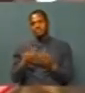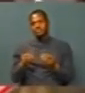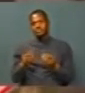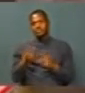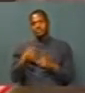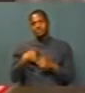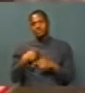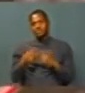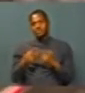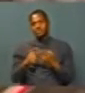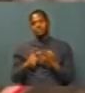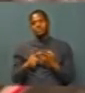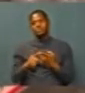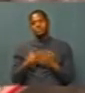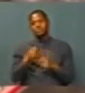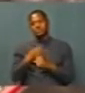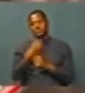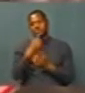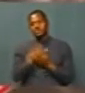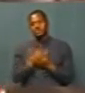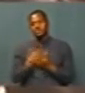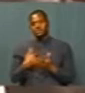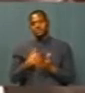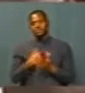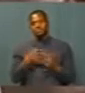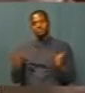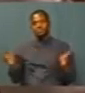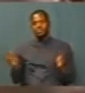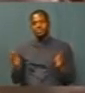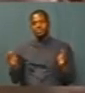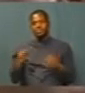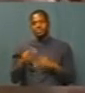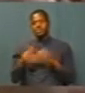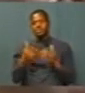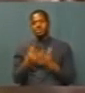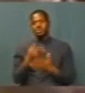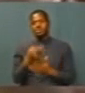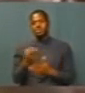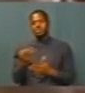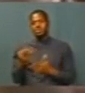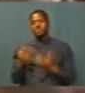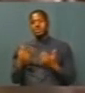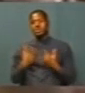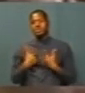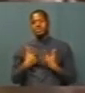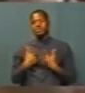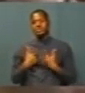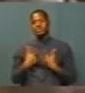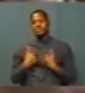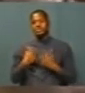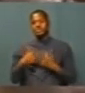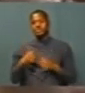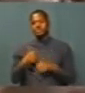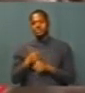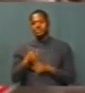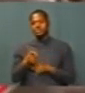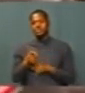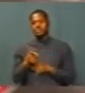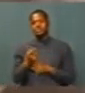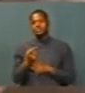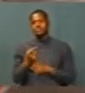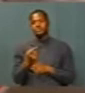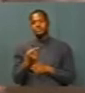going to make sure that we mobilize all resources available to enable you